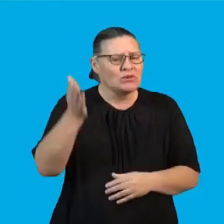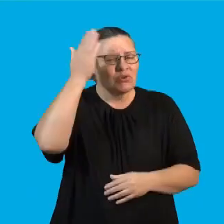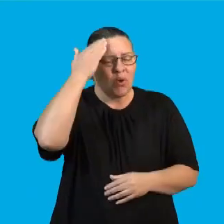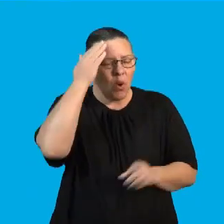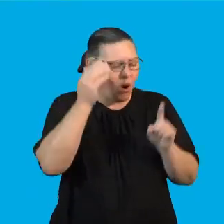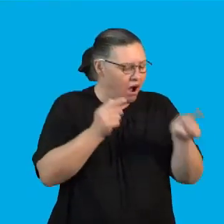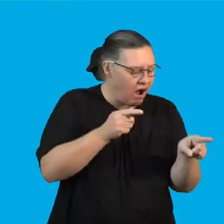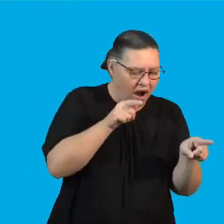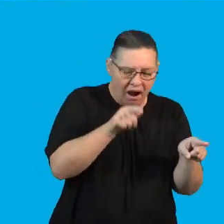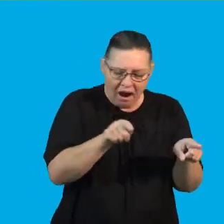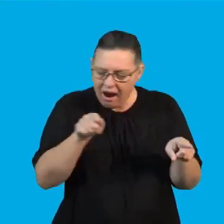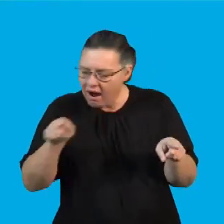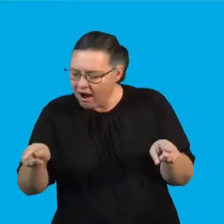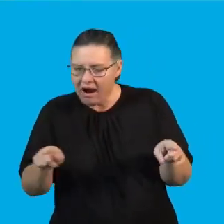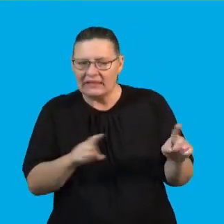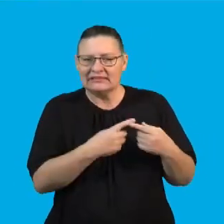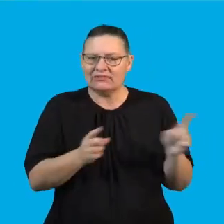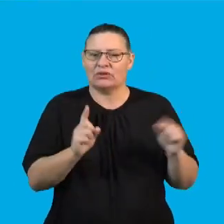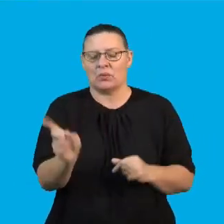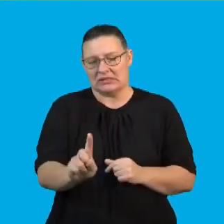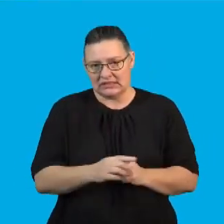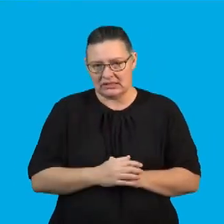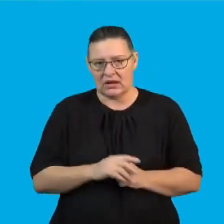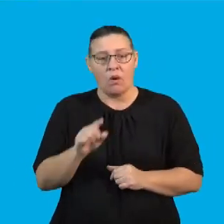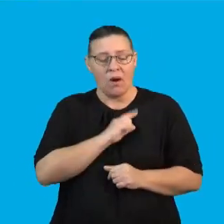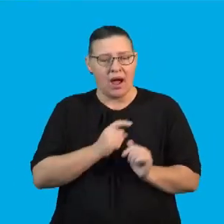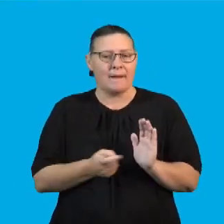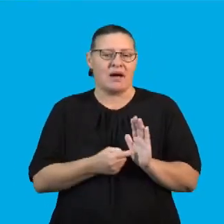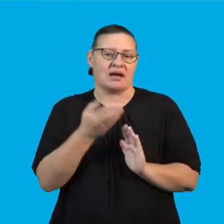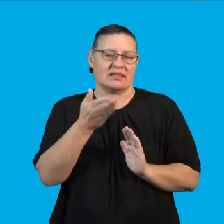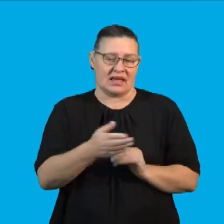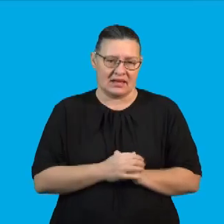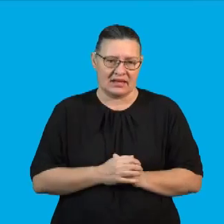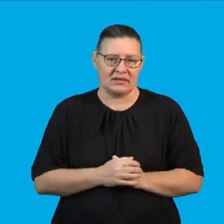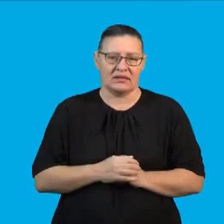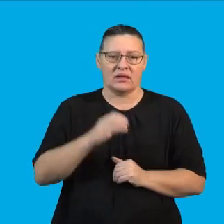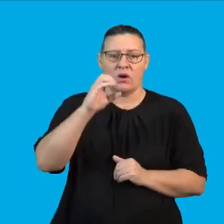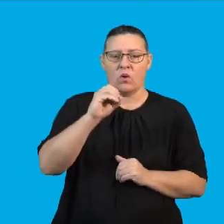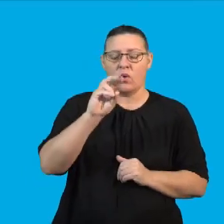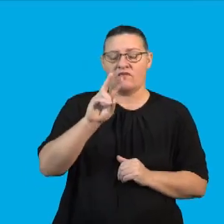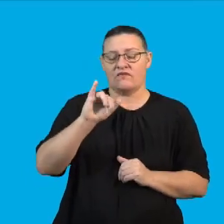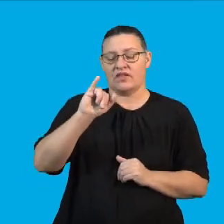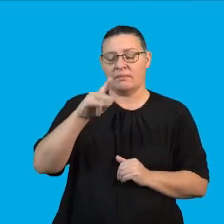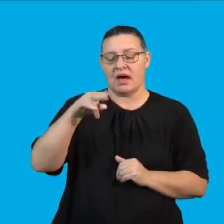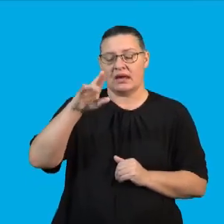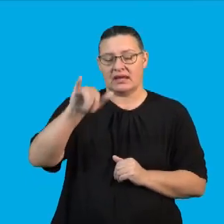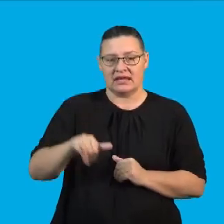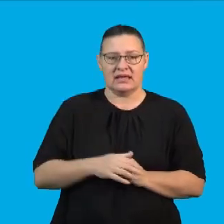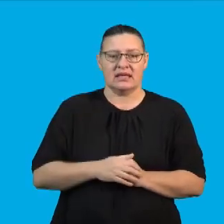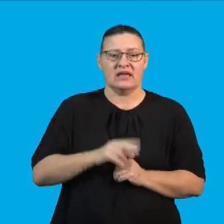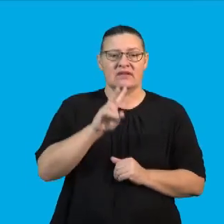to differentiate them correctly because that's where your marks are lying. Ovipary,